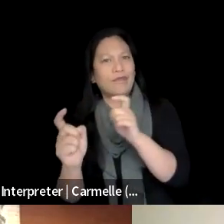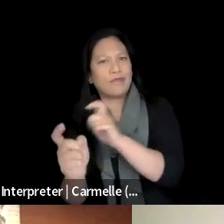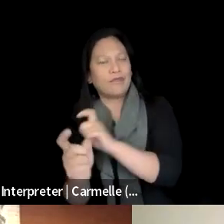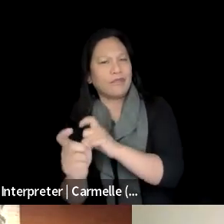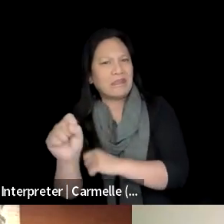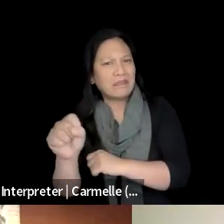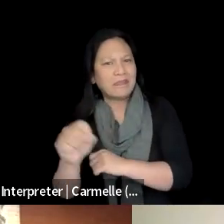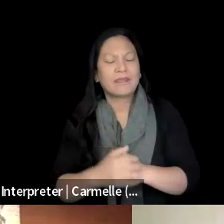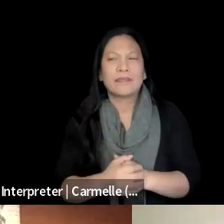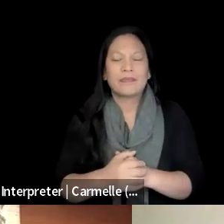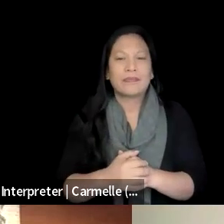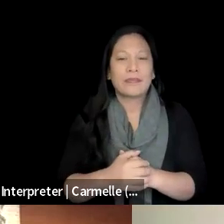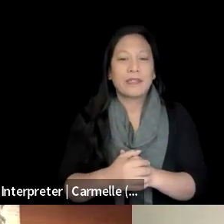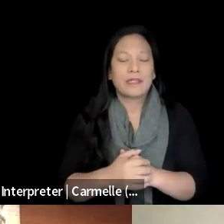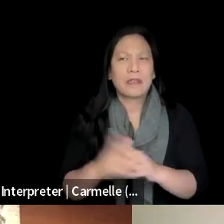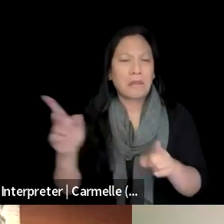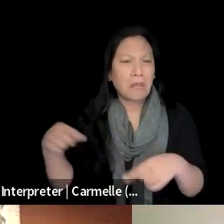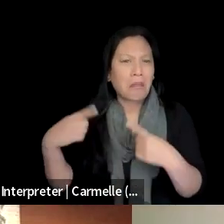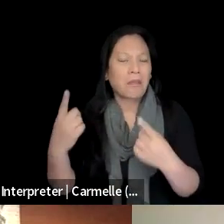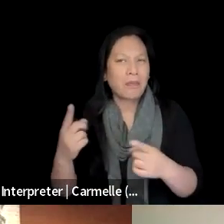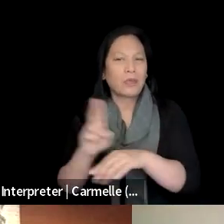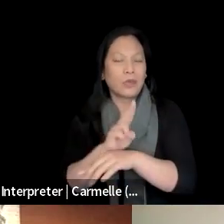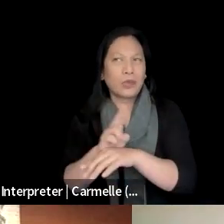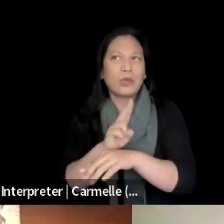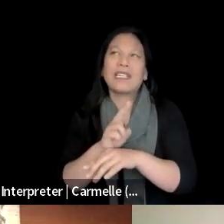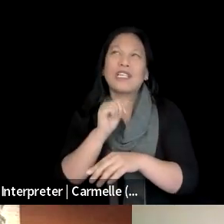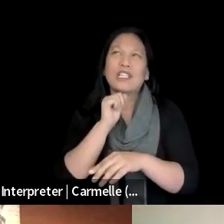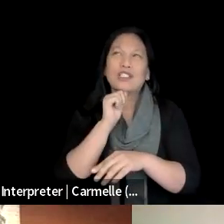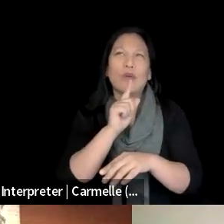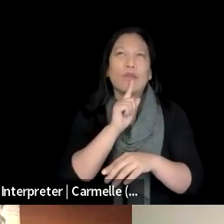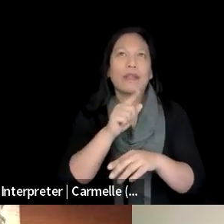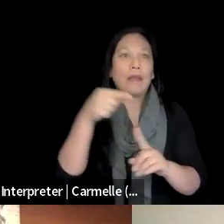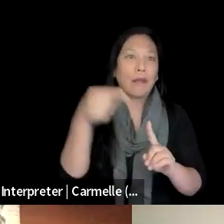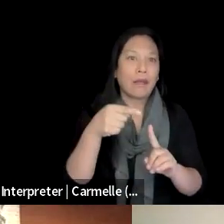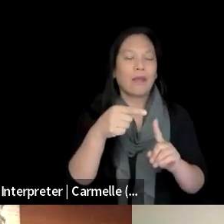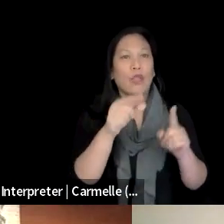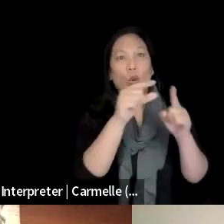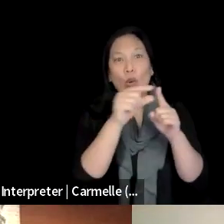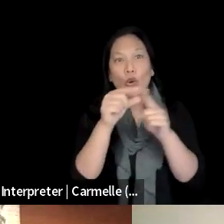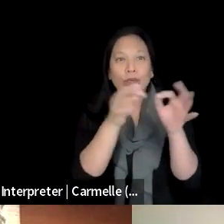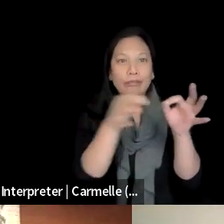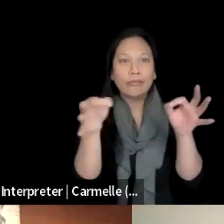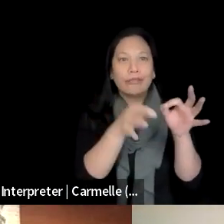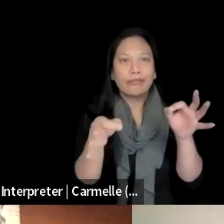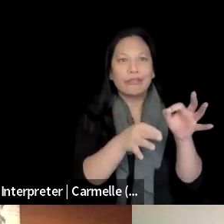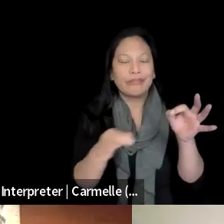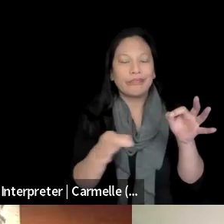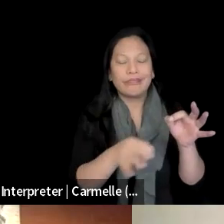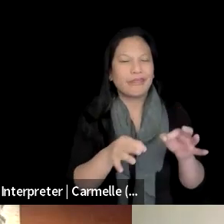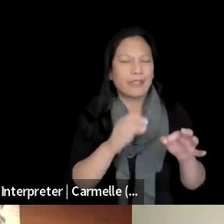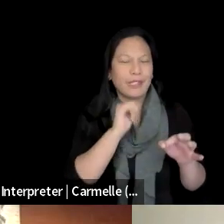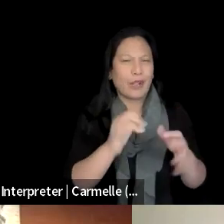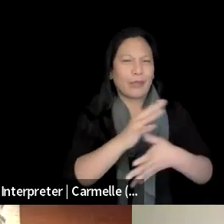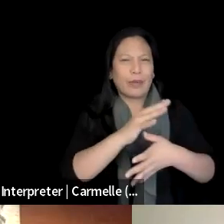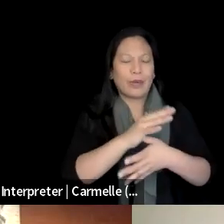it's become a little bit less about the words that go up on the wall, though that can be helpful, and a lot